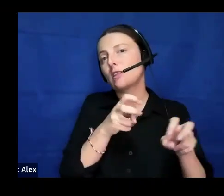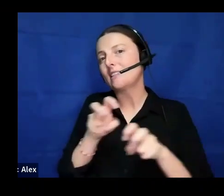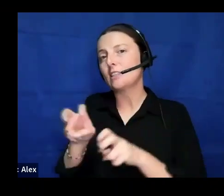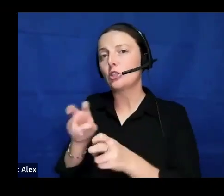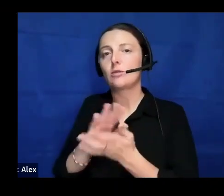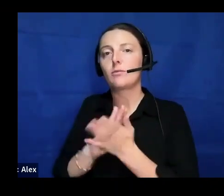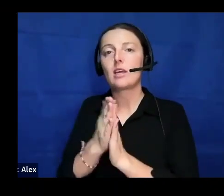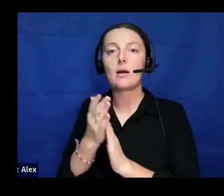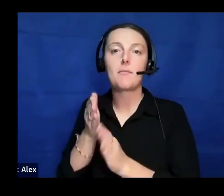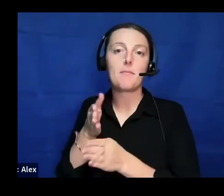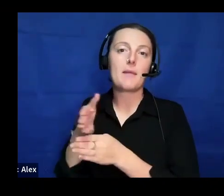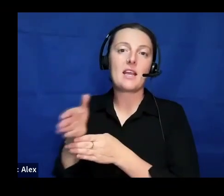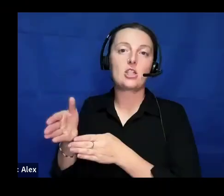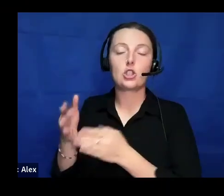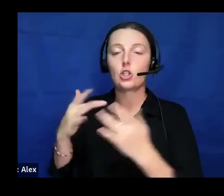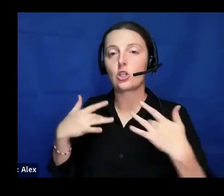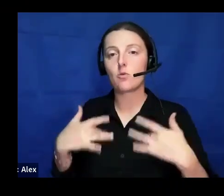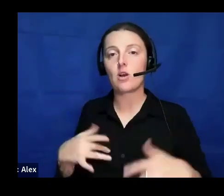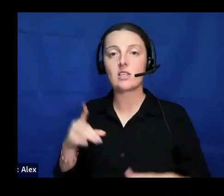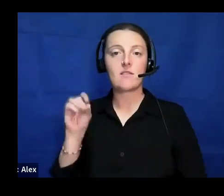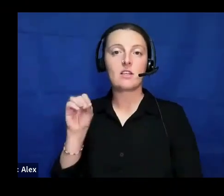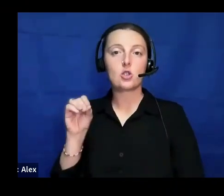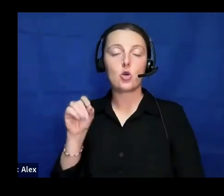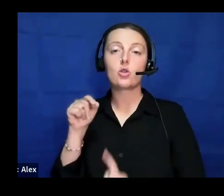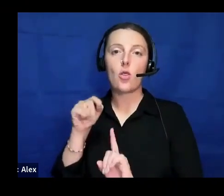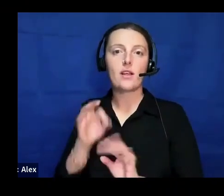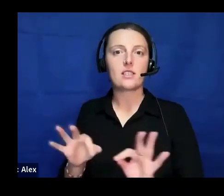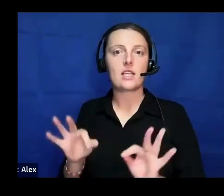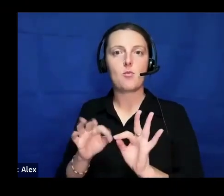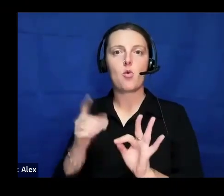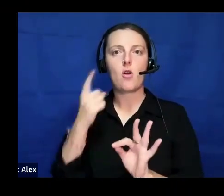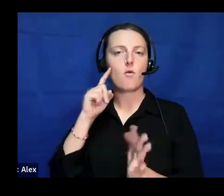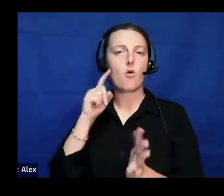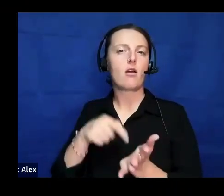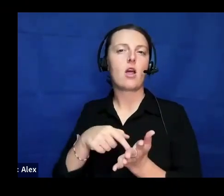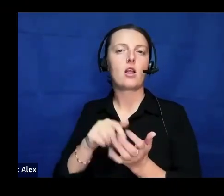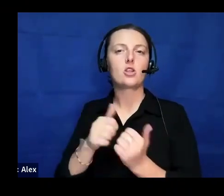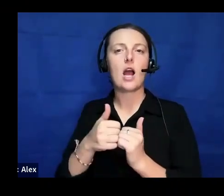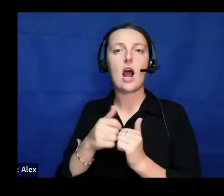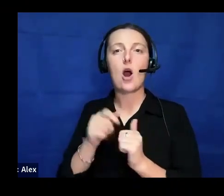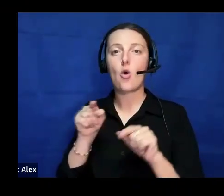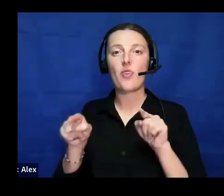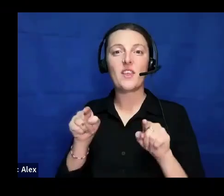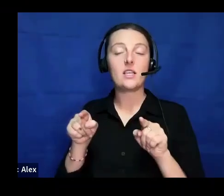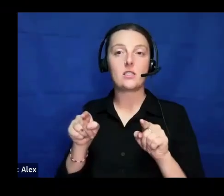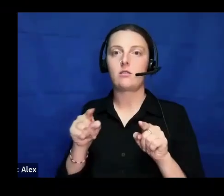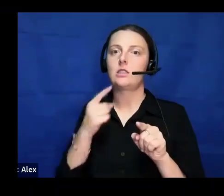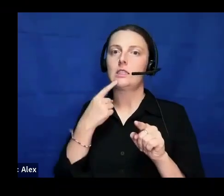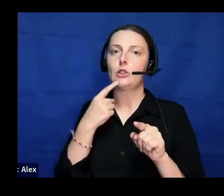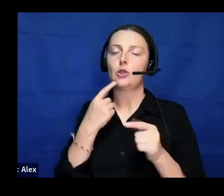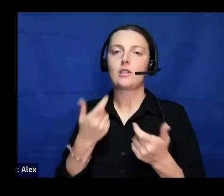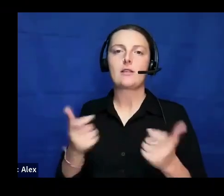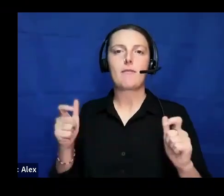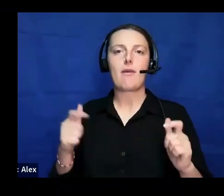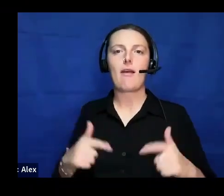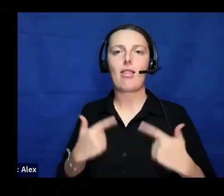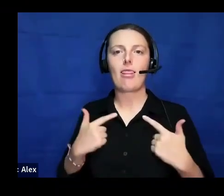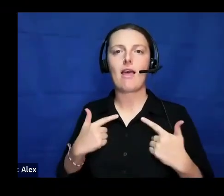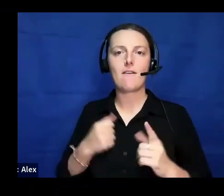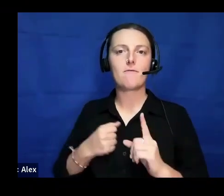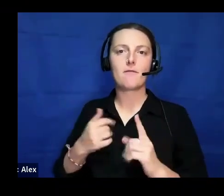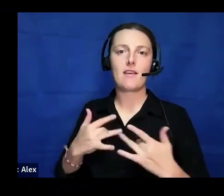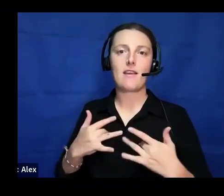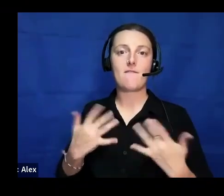right? So this is important to acknowledge how these very significant life events can impact our, mental